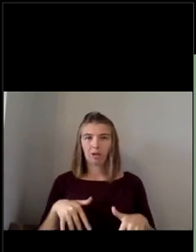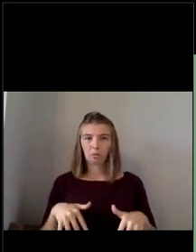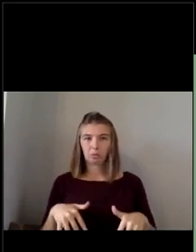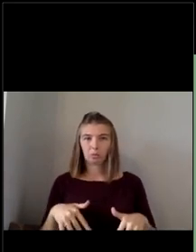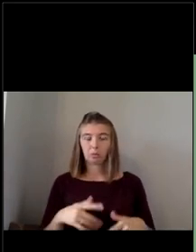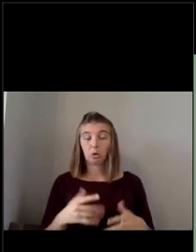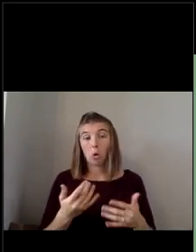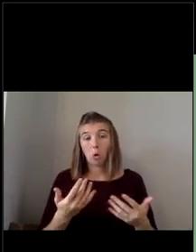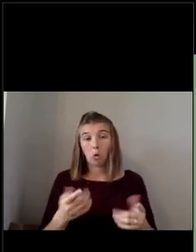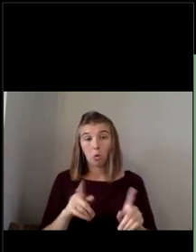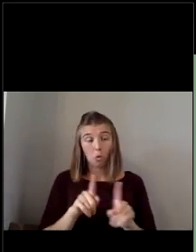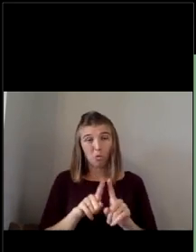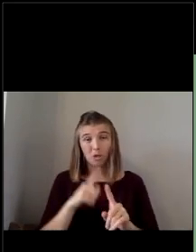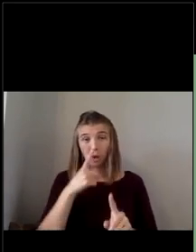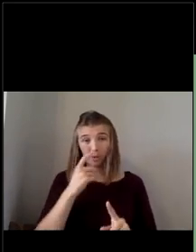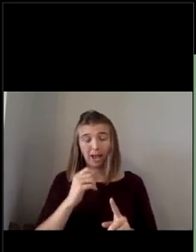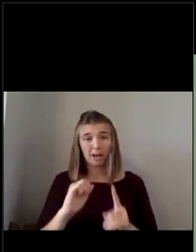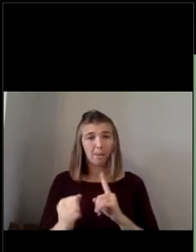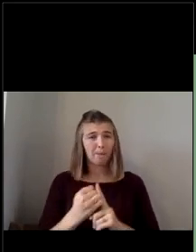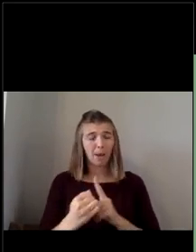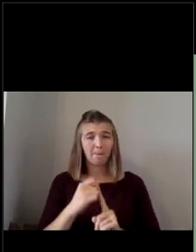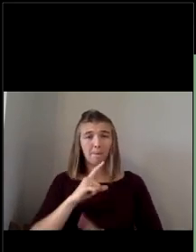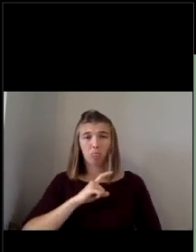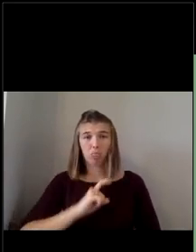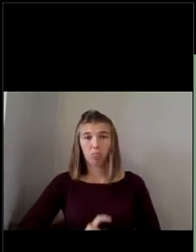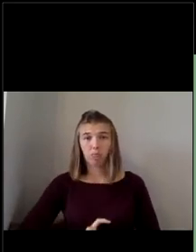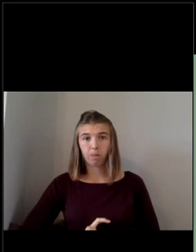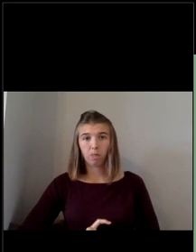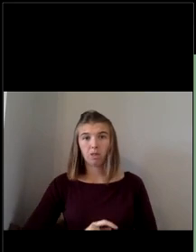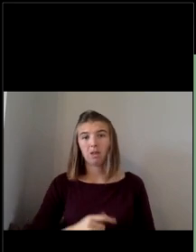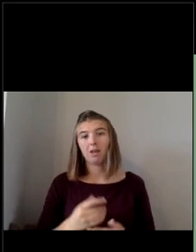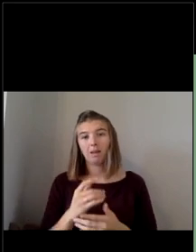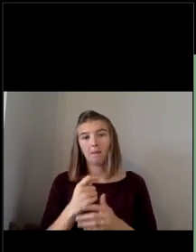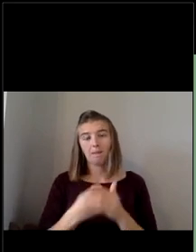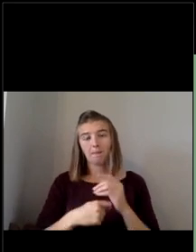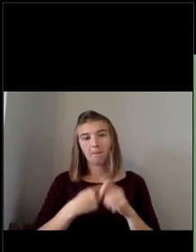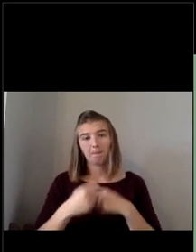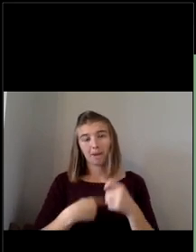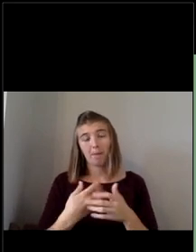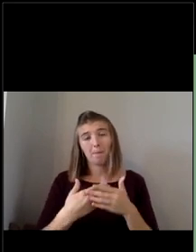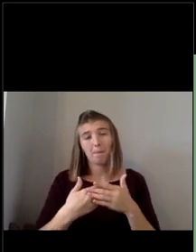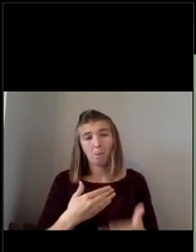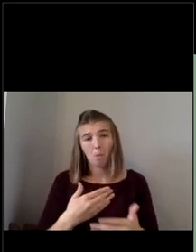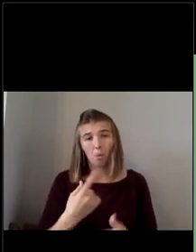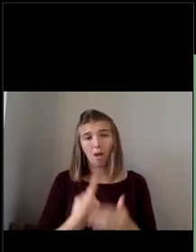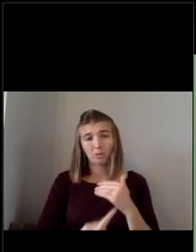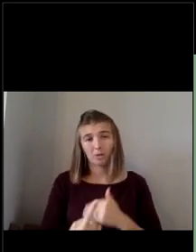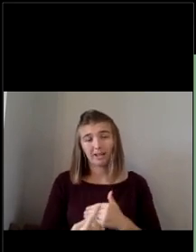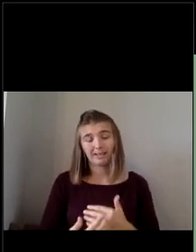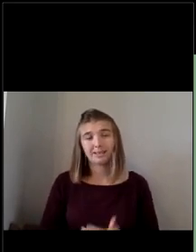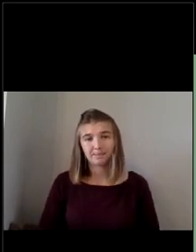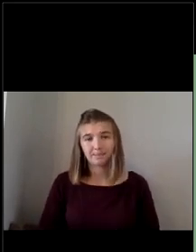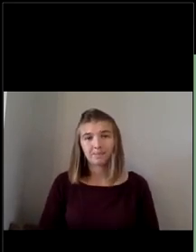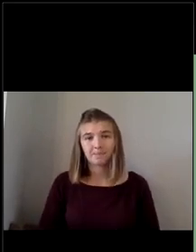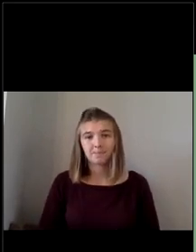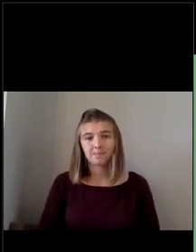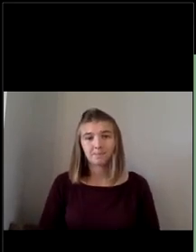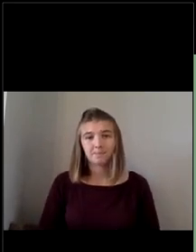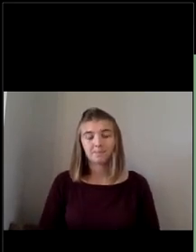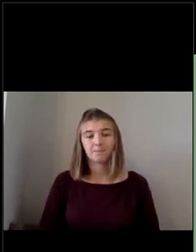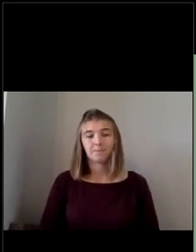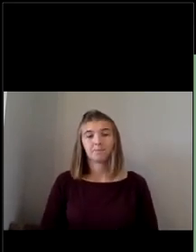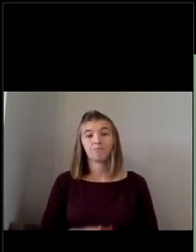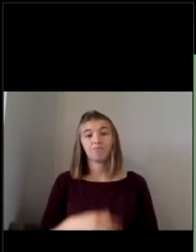confidence, and they can become academically isolated. The other cause is also